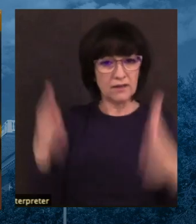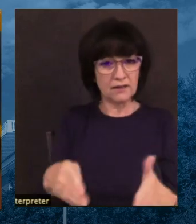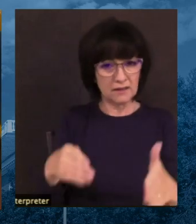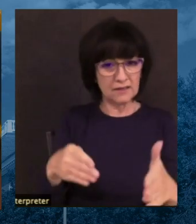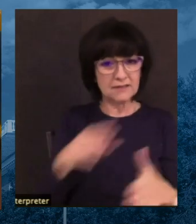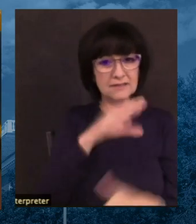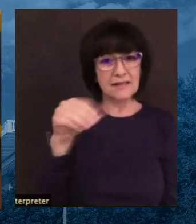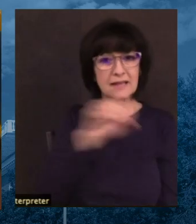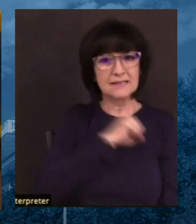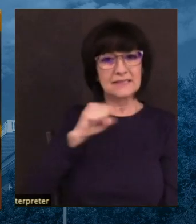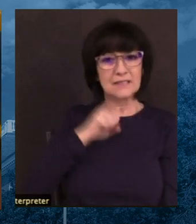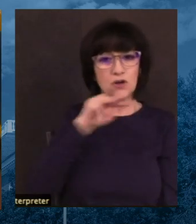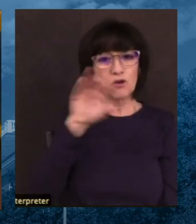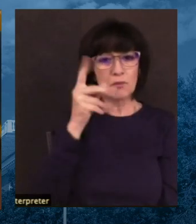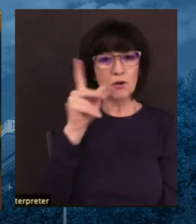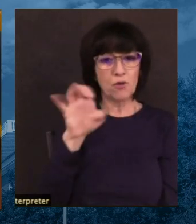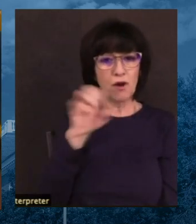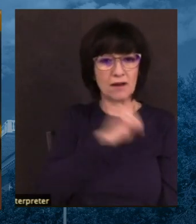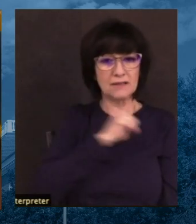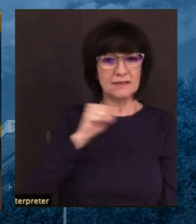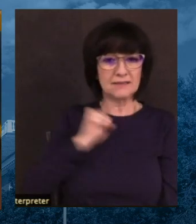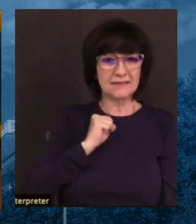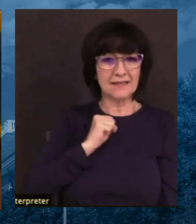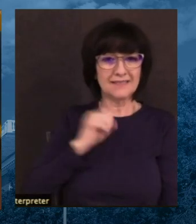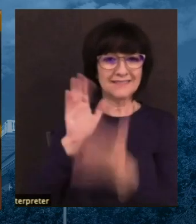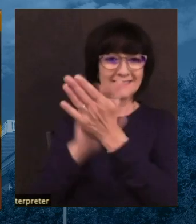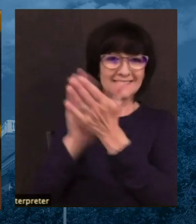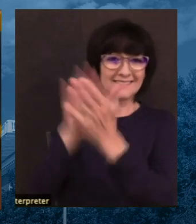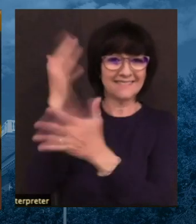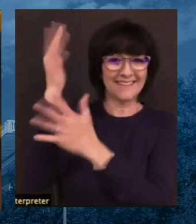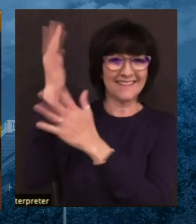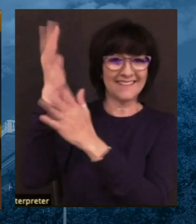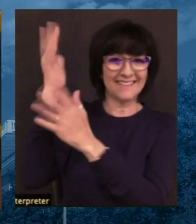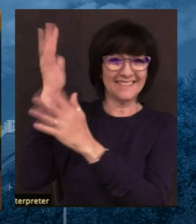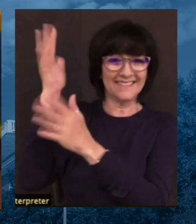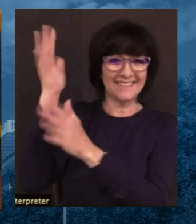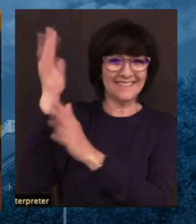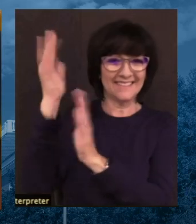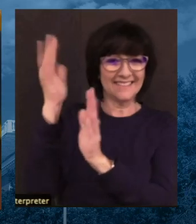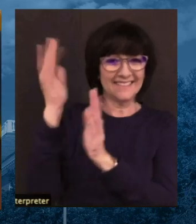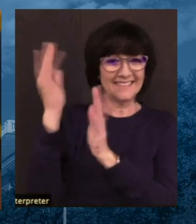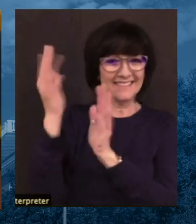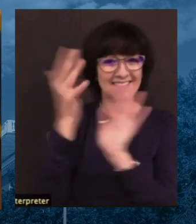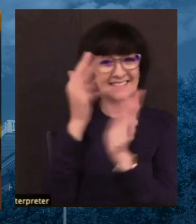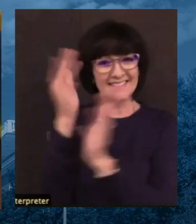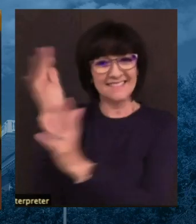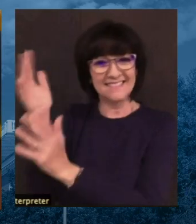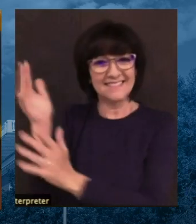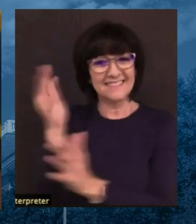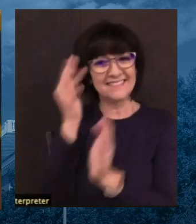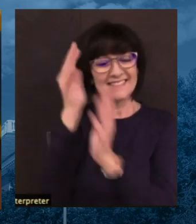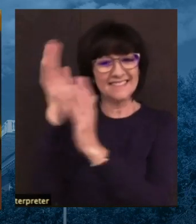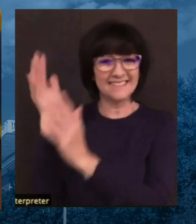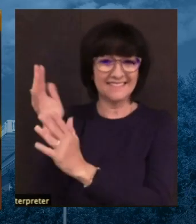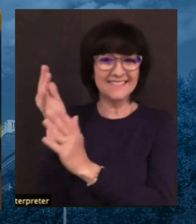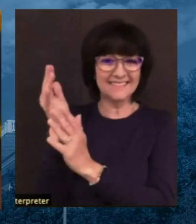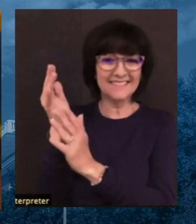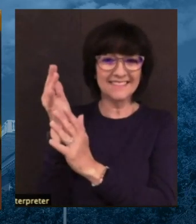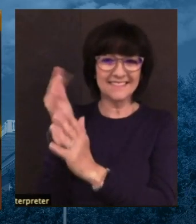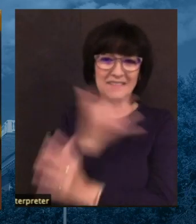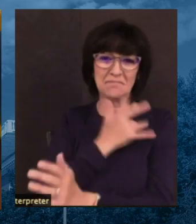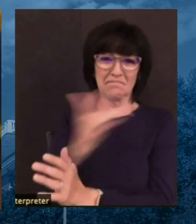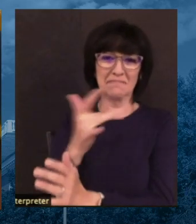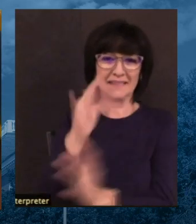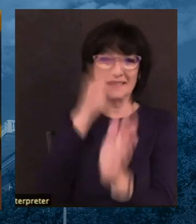Senate. This is where we clap, Governor. This is where we clap. We haven't, I think this is